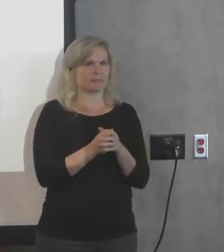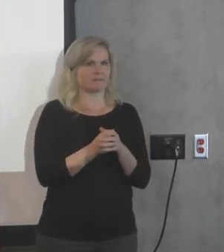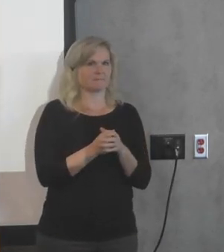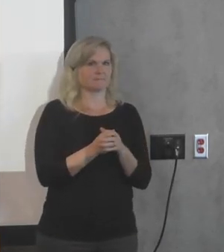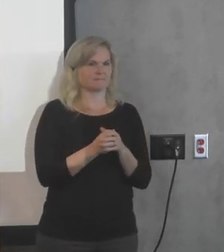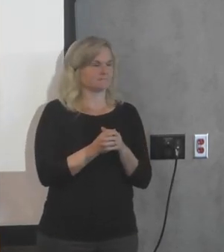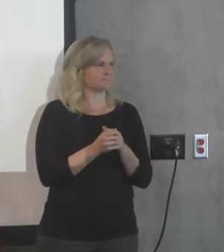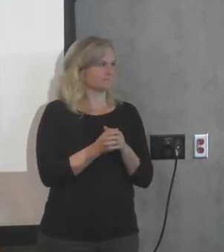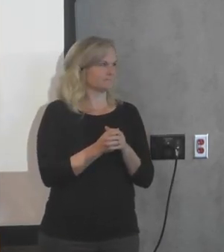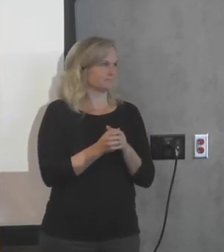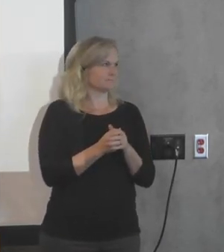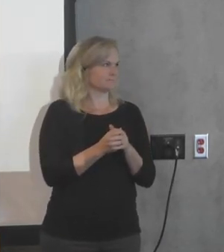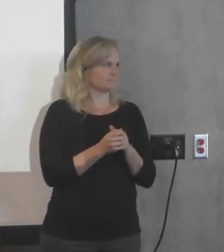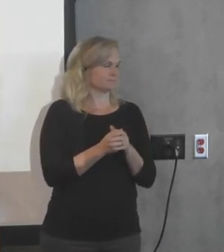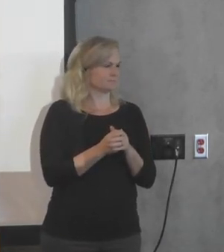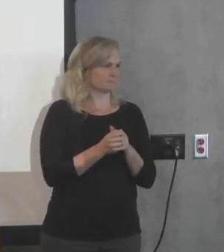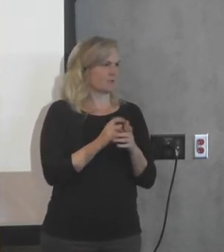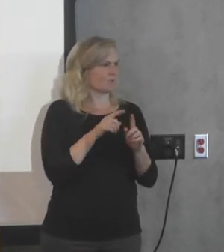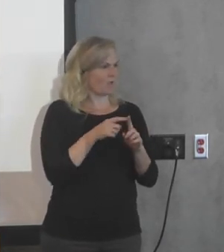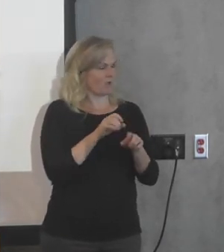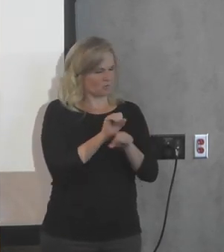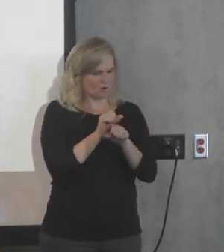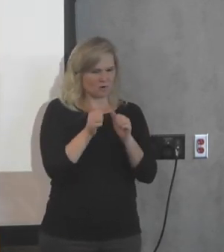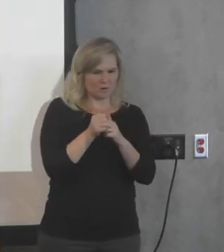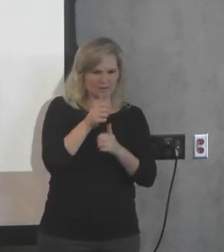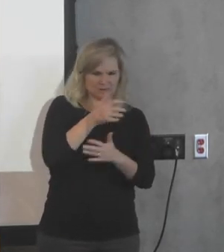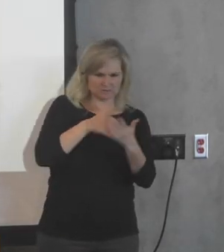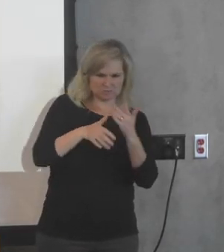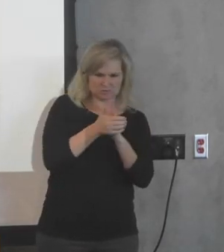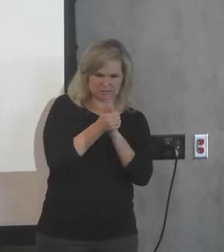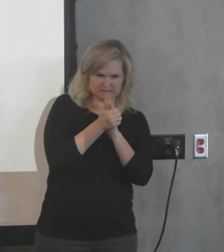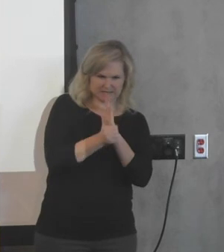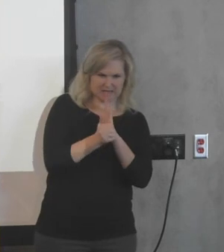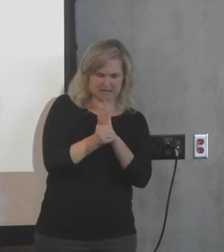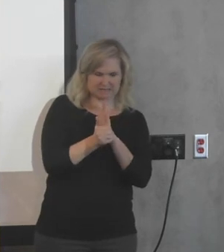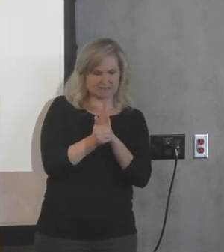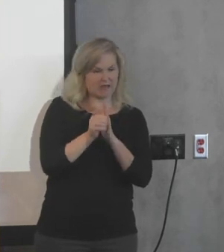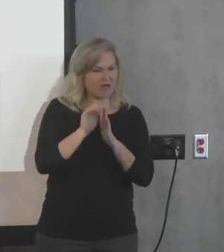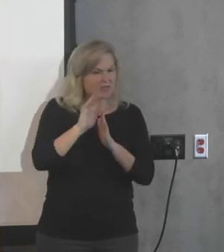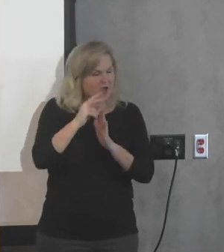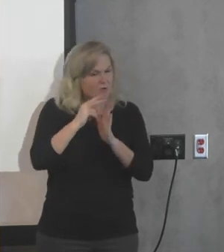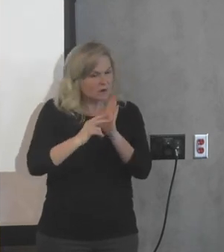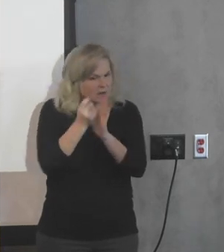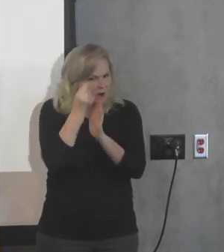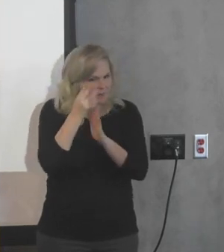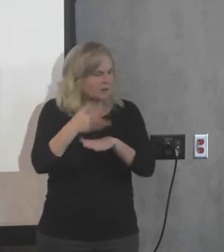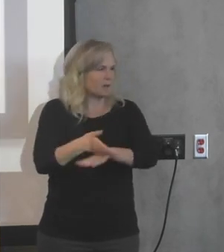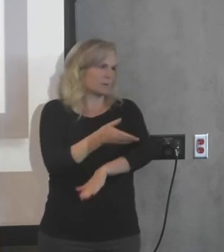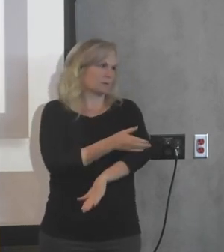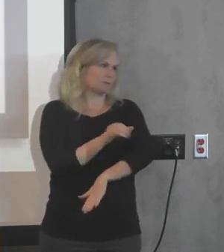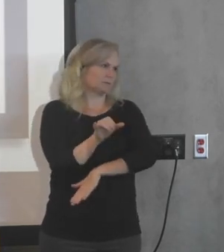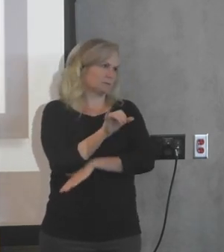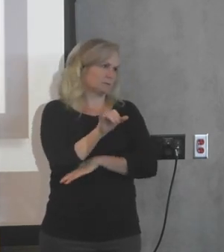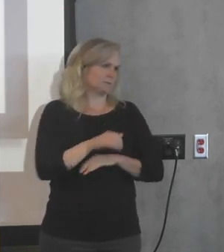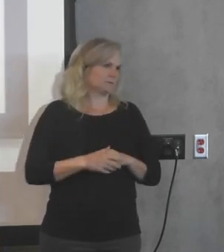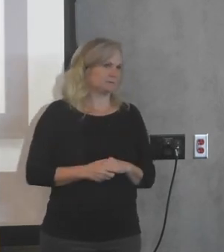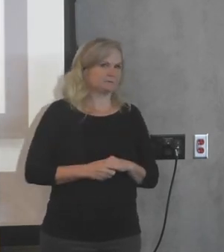it's really going to help reading comprehension, and it's going to expand their vocabulary.